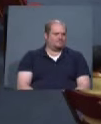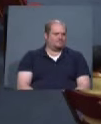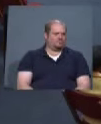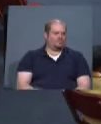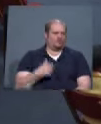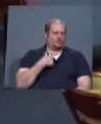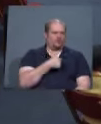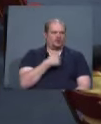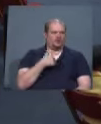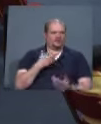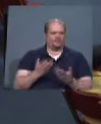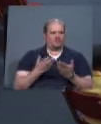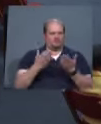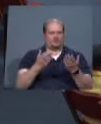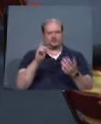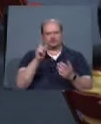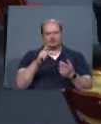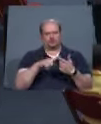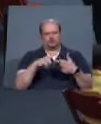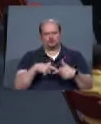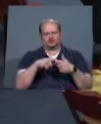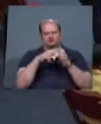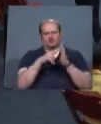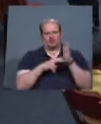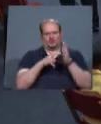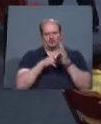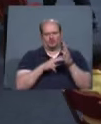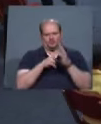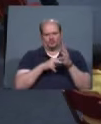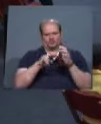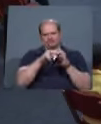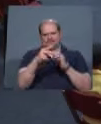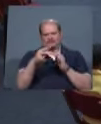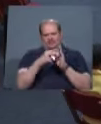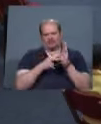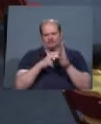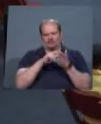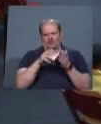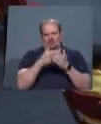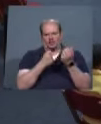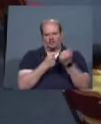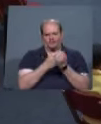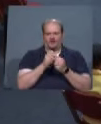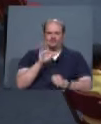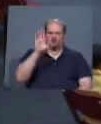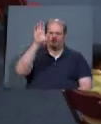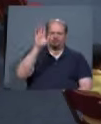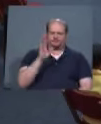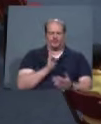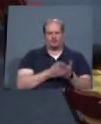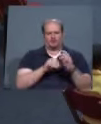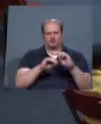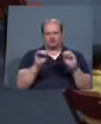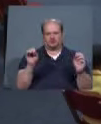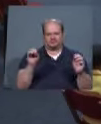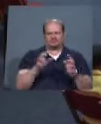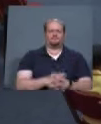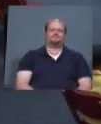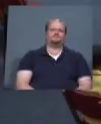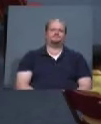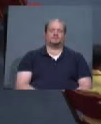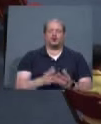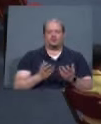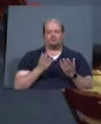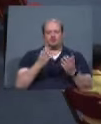We have a motion and a second to suspend the rules and place on second reading. All in favor? Aye. Opposed?